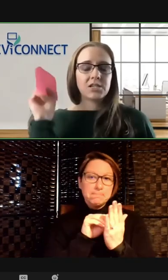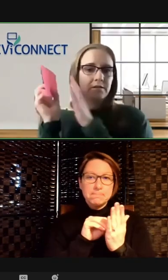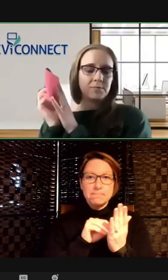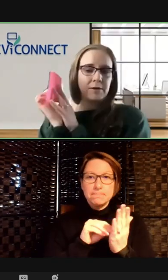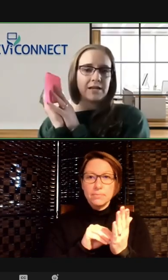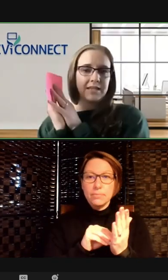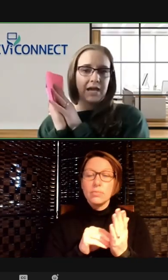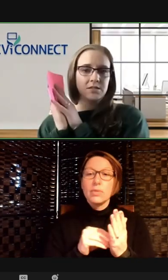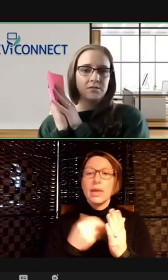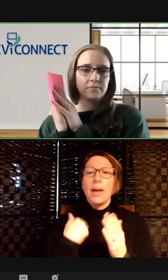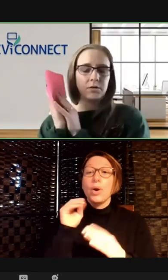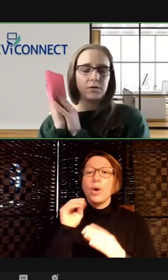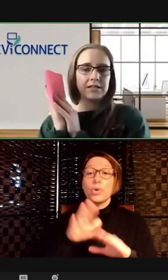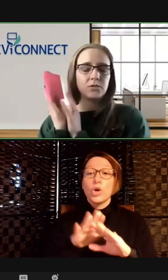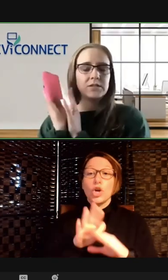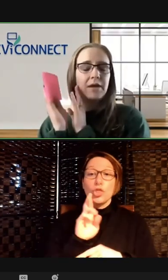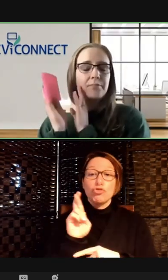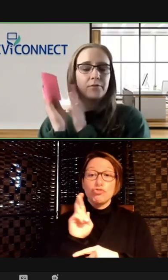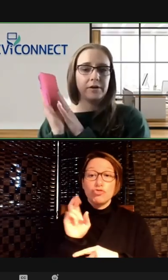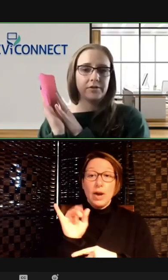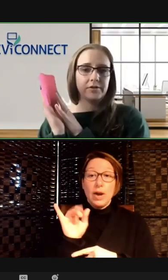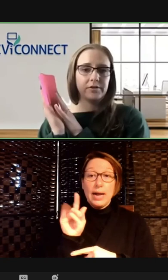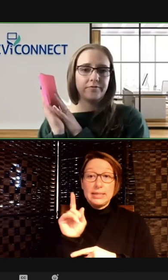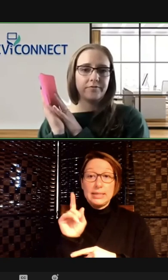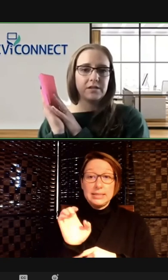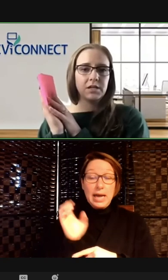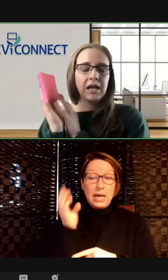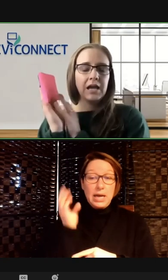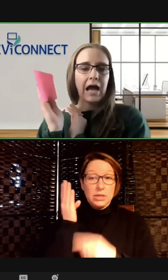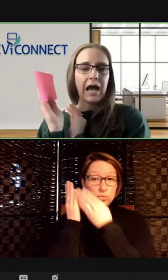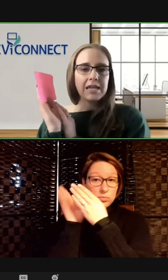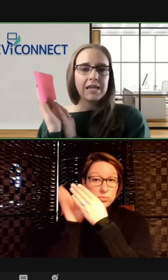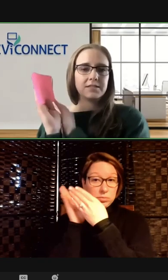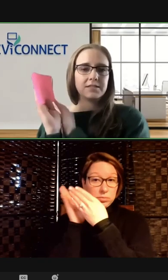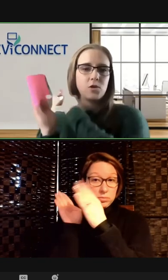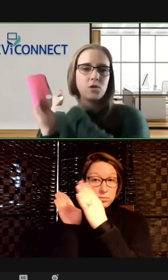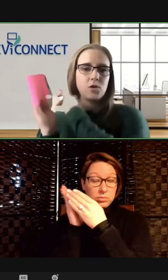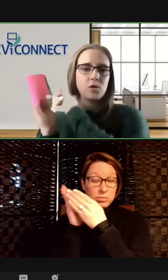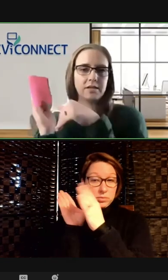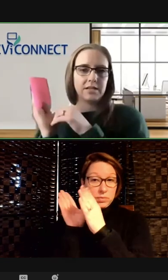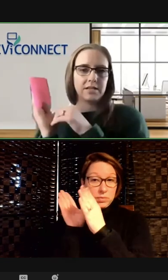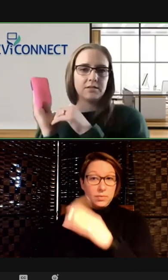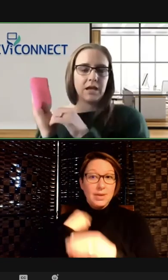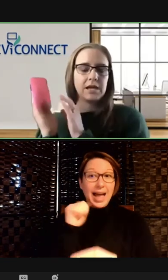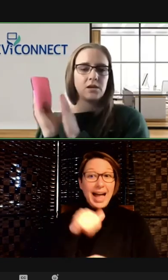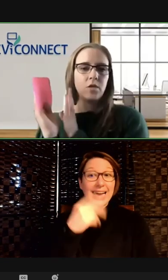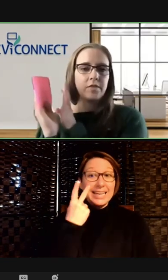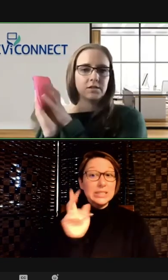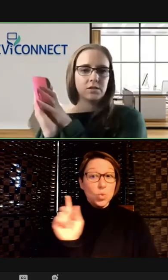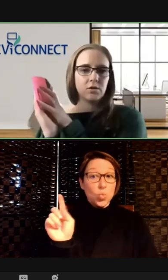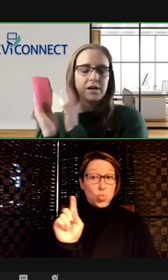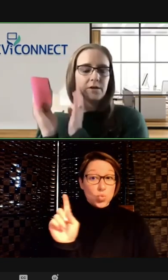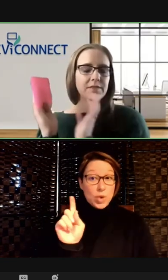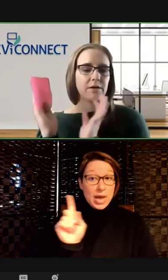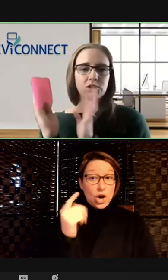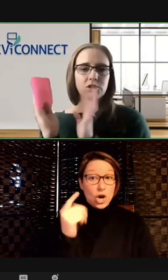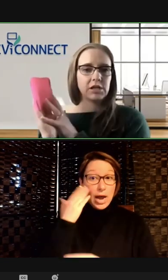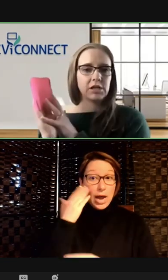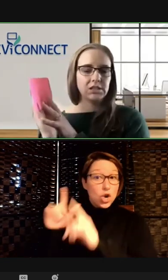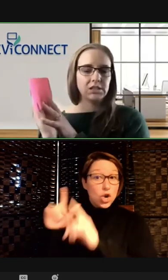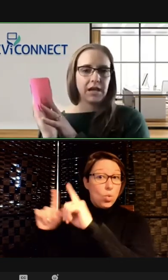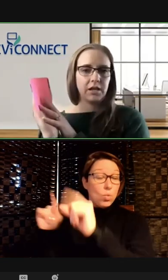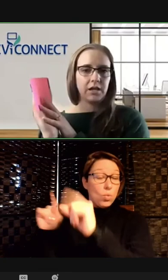to my right side. Okay. So it's in my peripheral field. I can see where this is. I know that there is a note card here